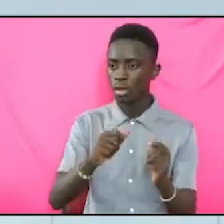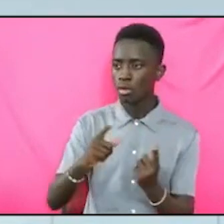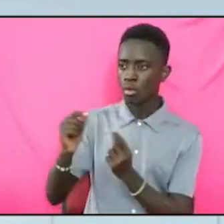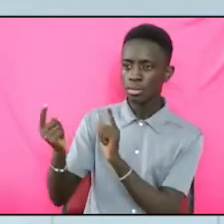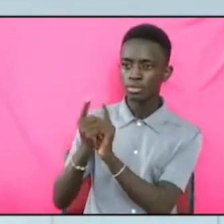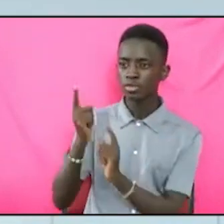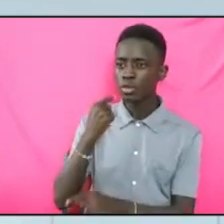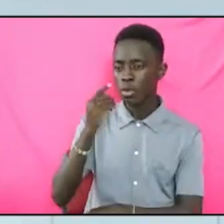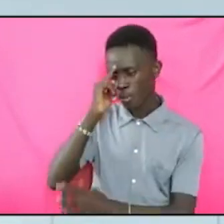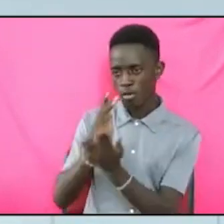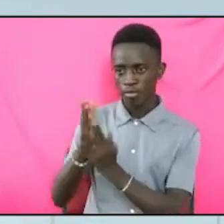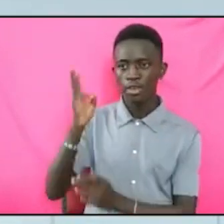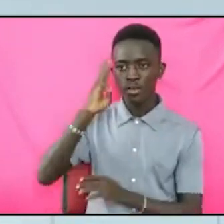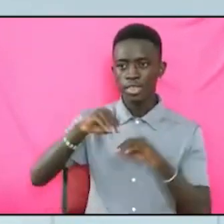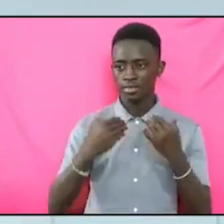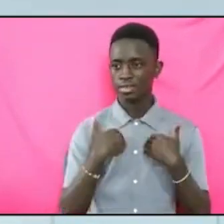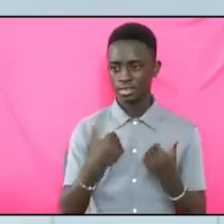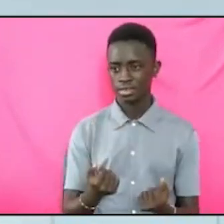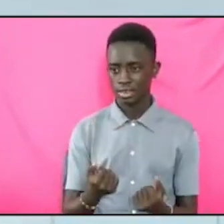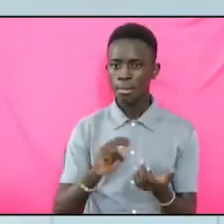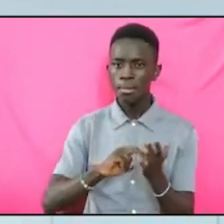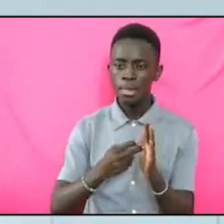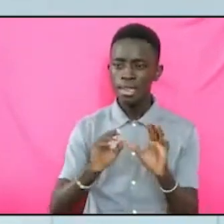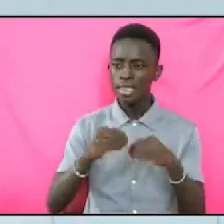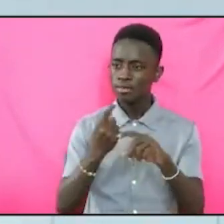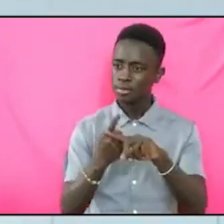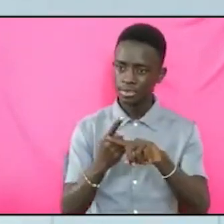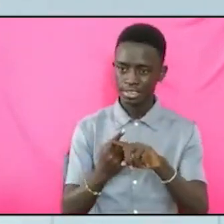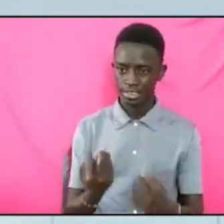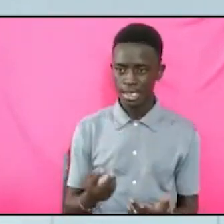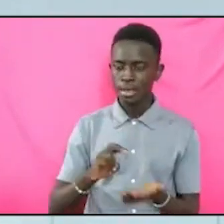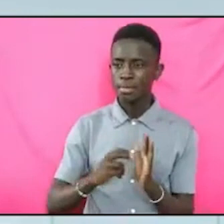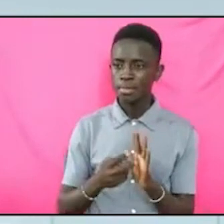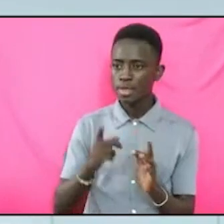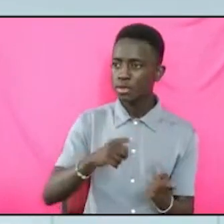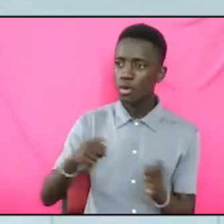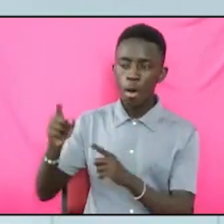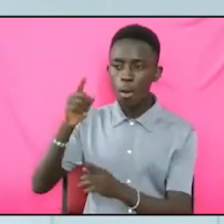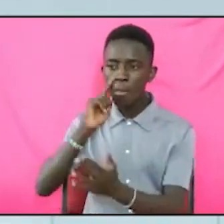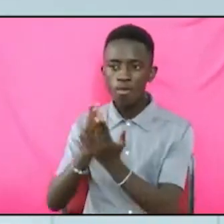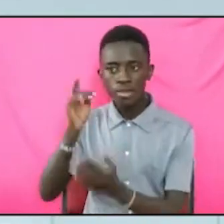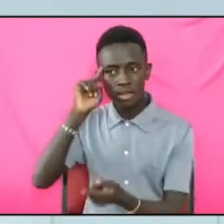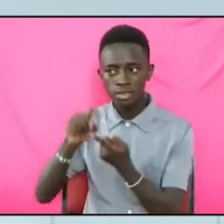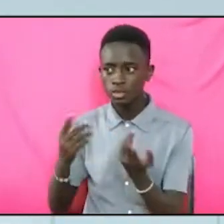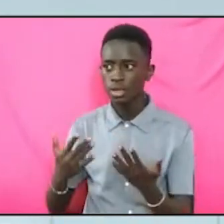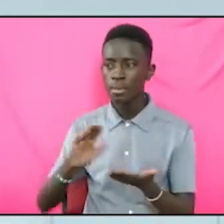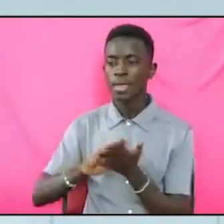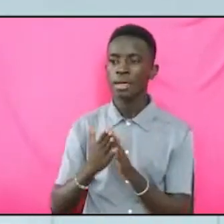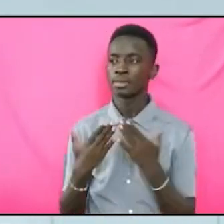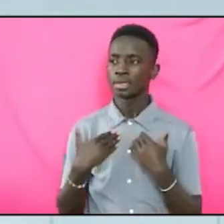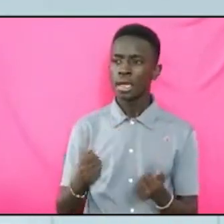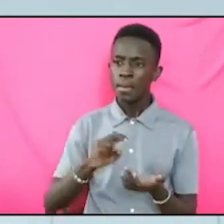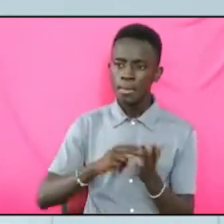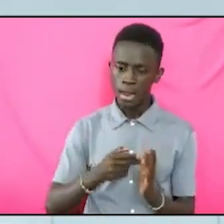prophet? It's not just going to have a conversation with the prophet. To go and see the prophet so as to be healed. This girl wants her master to be